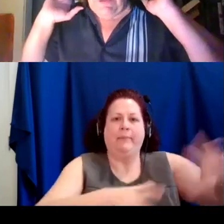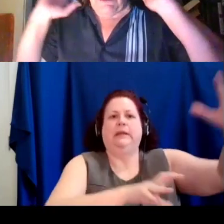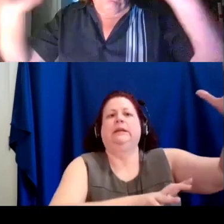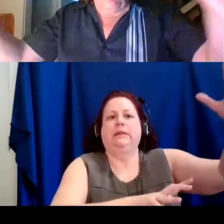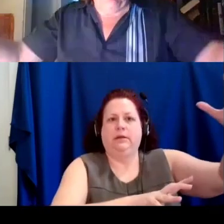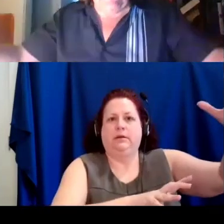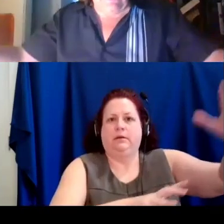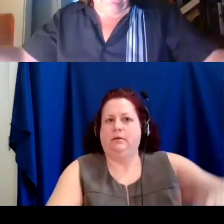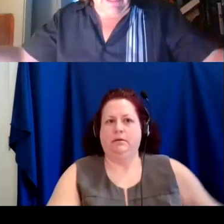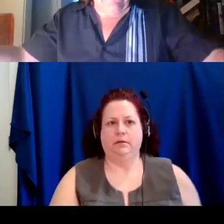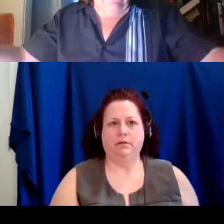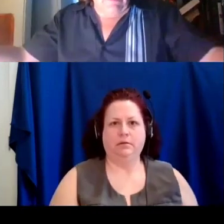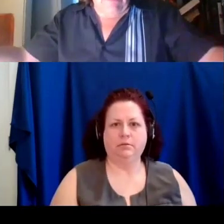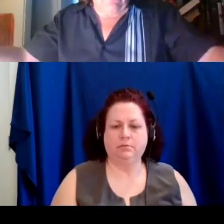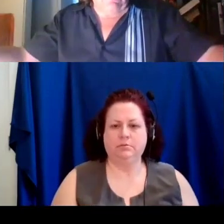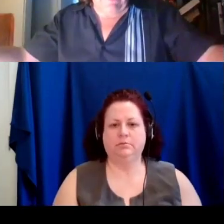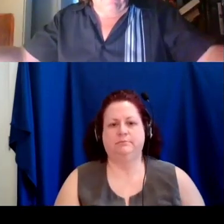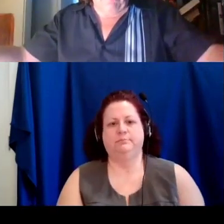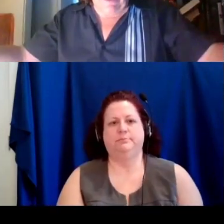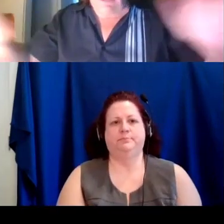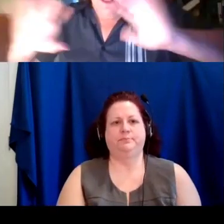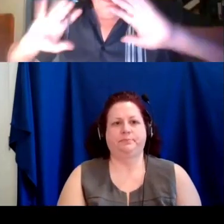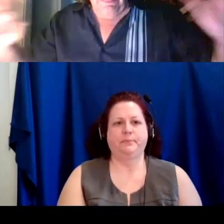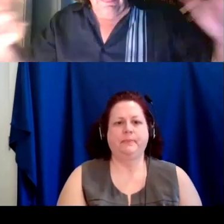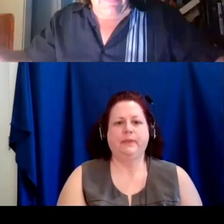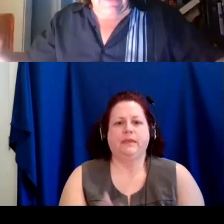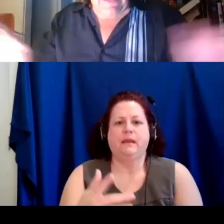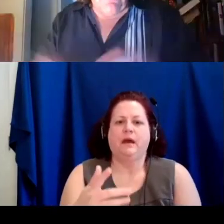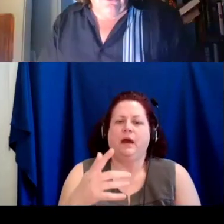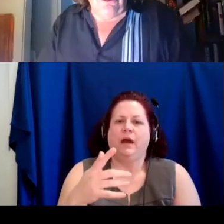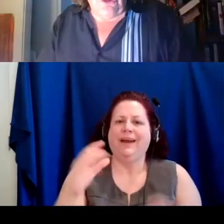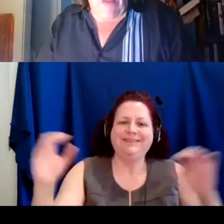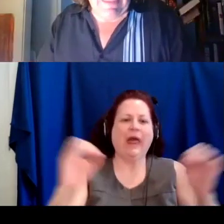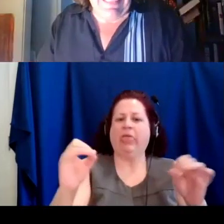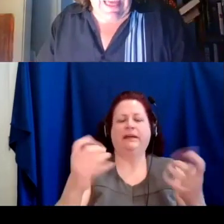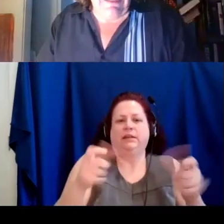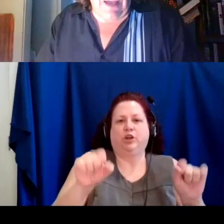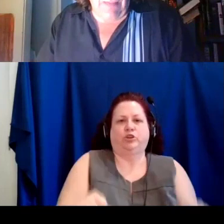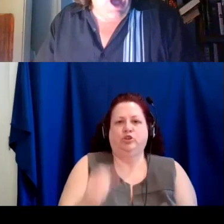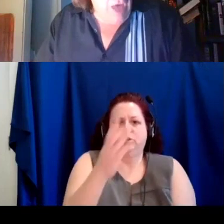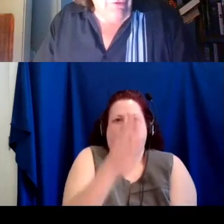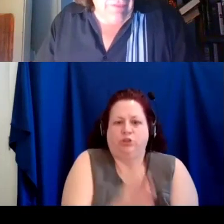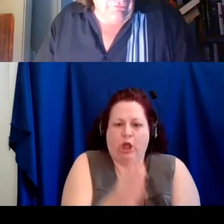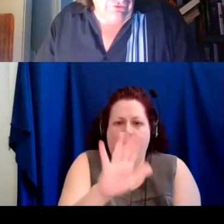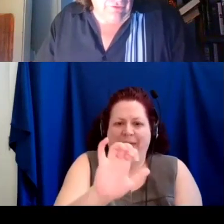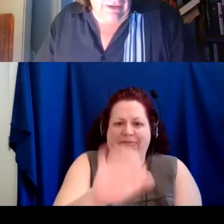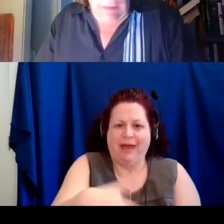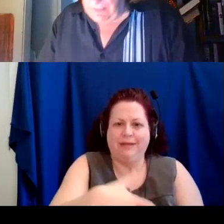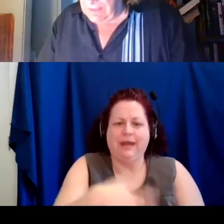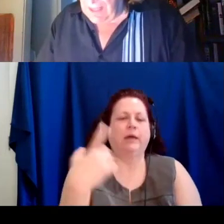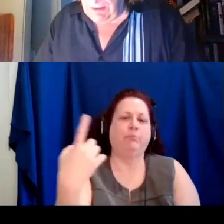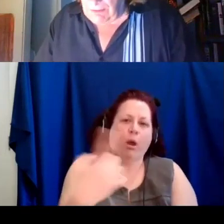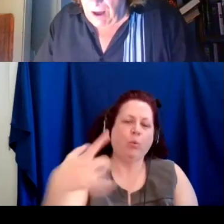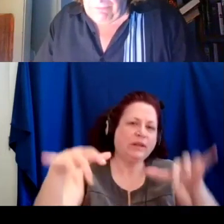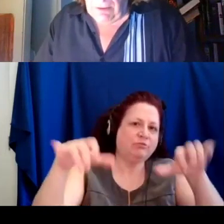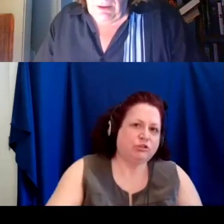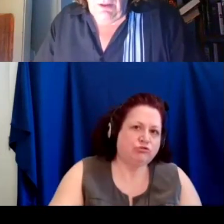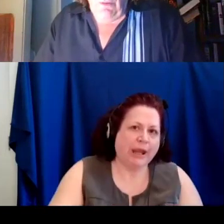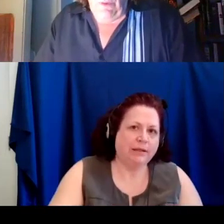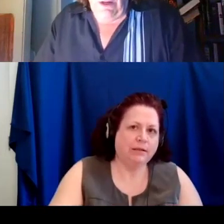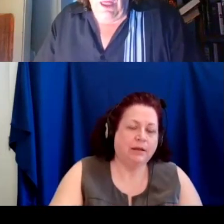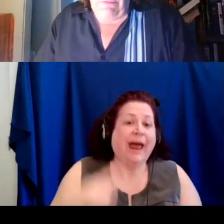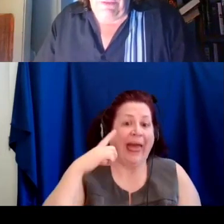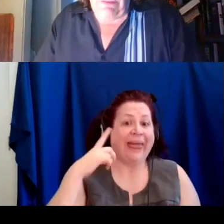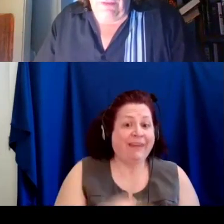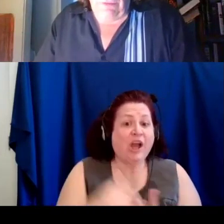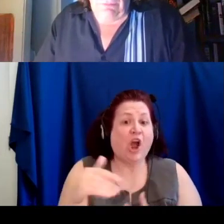a vehicle rolling down the side of a mountain without brakes. Nothing they could do to stop it at that time other than restraints. And I think that is often